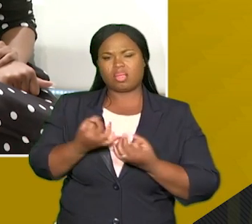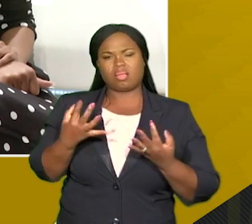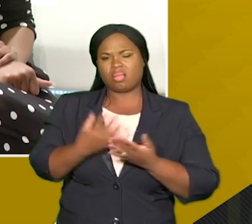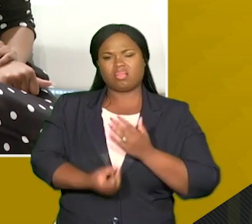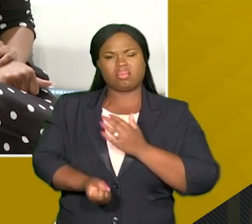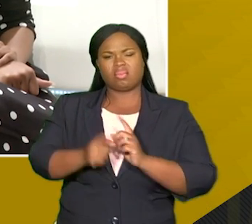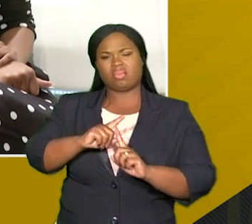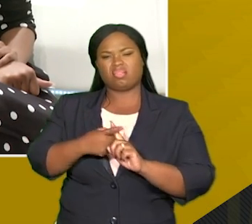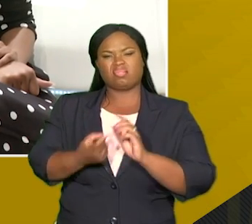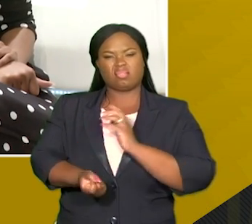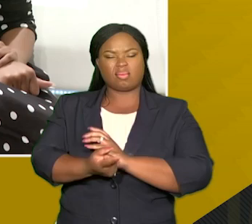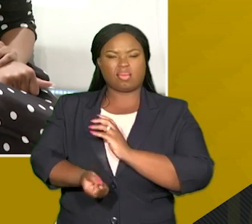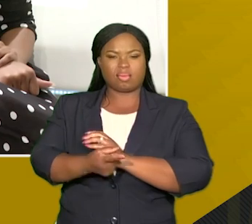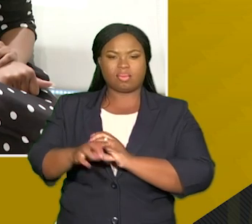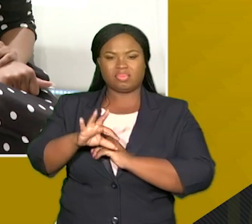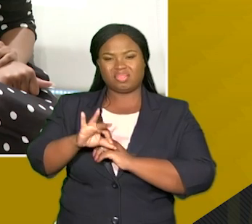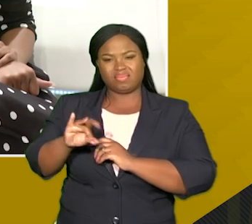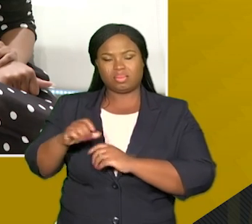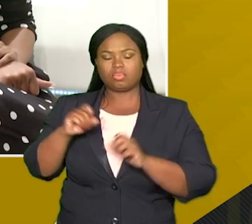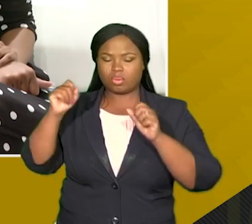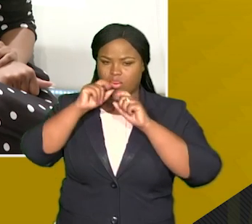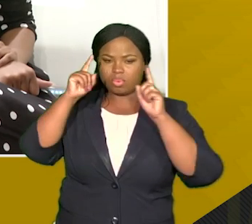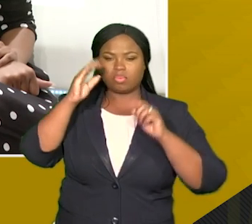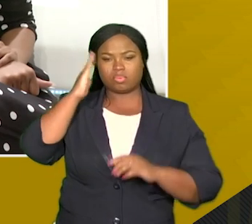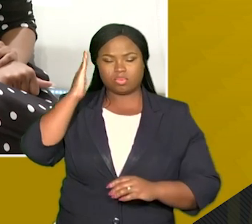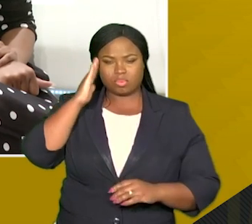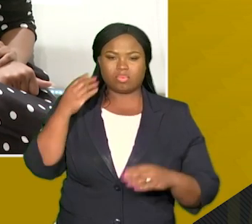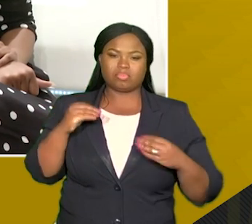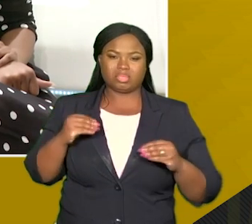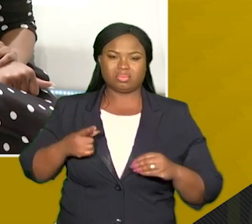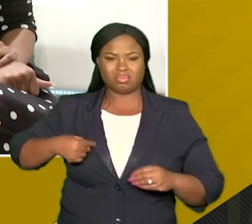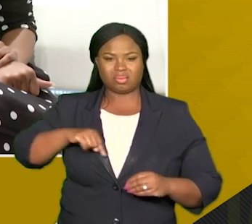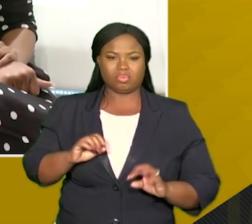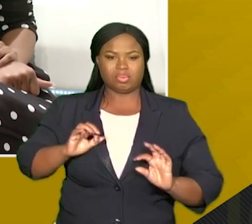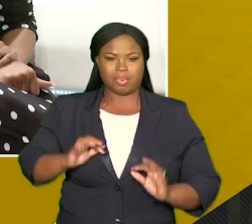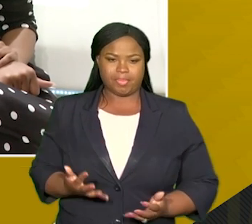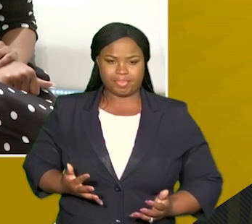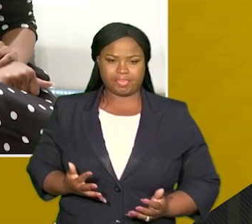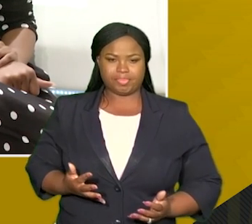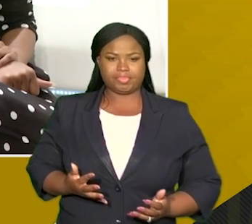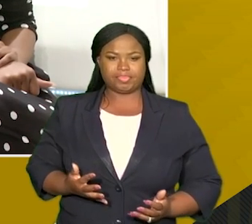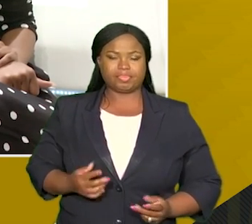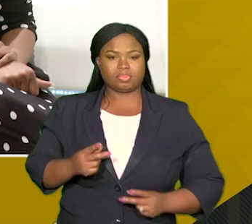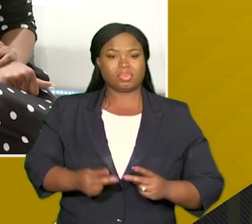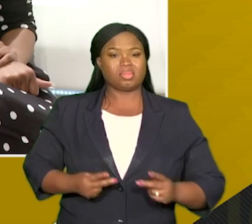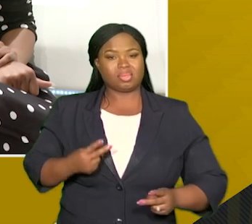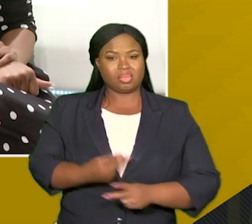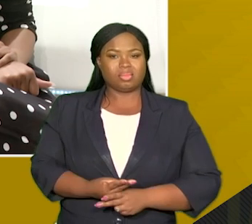and day out, mm-hmm. we are very much aware of the nature of our business. Yeah. And we give a